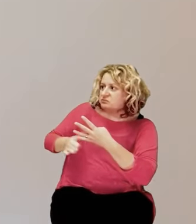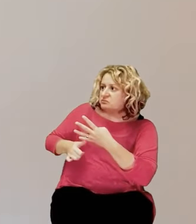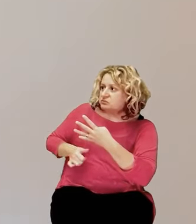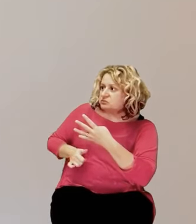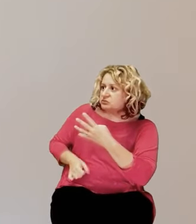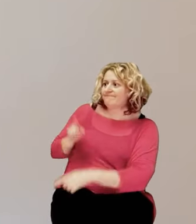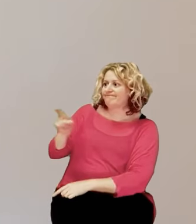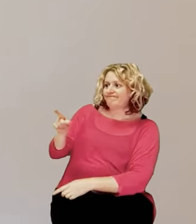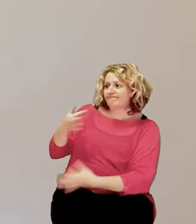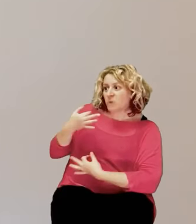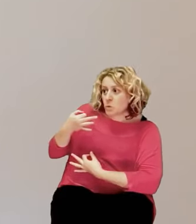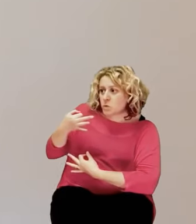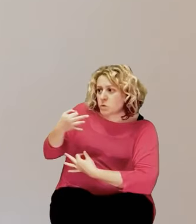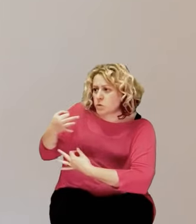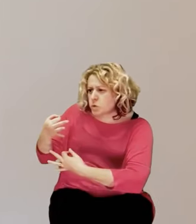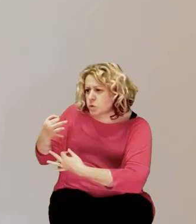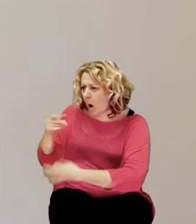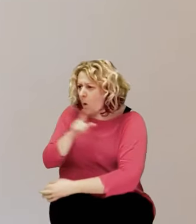selflessness.